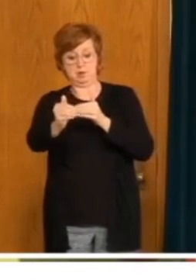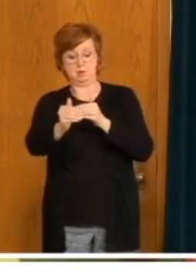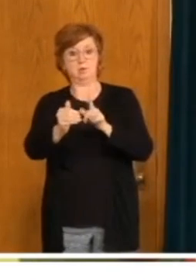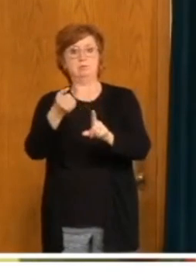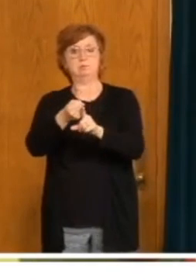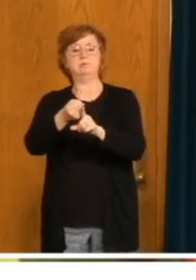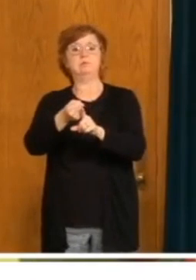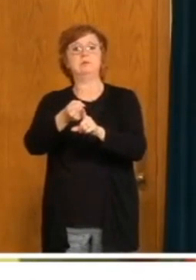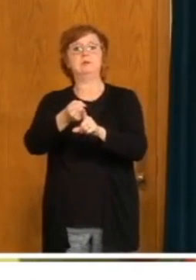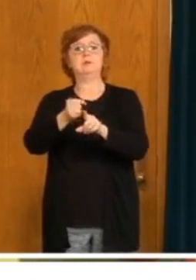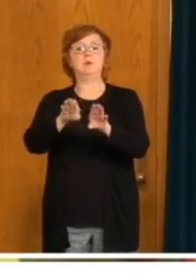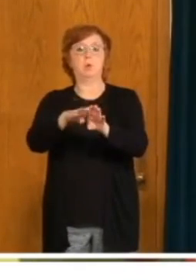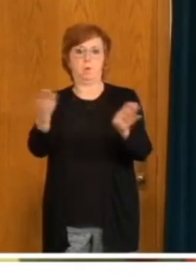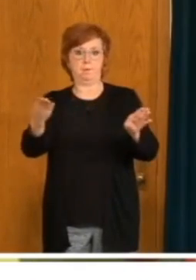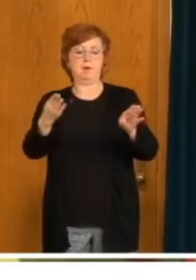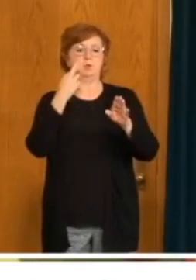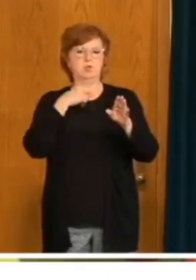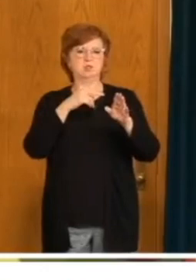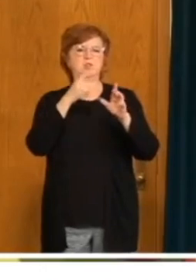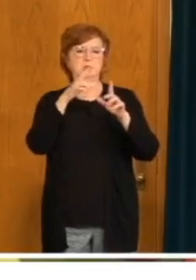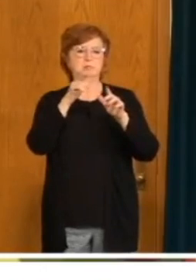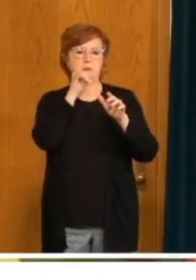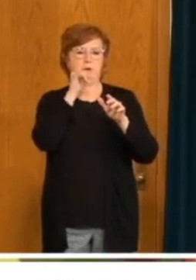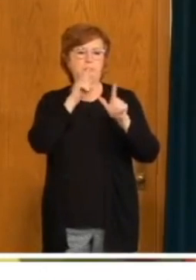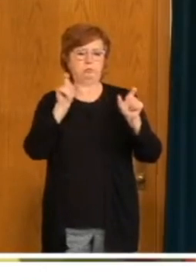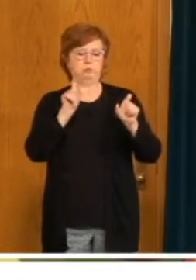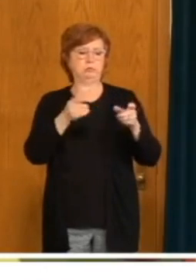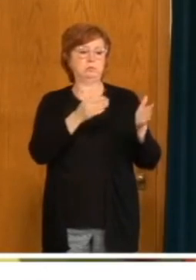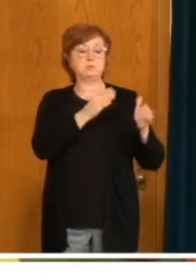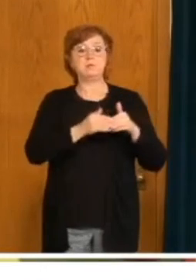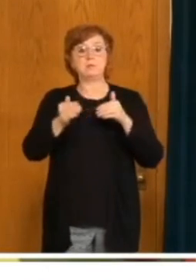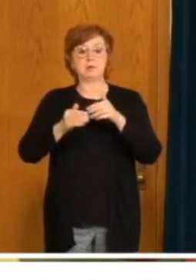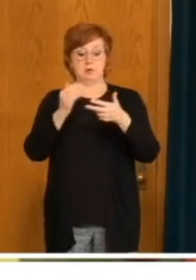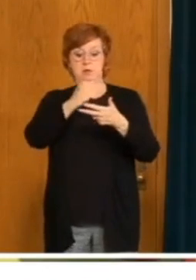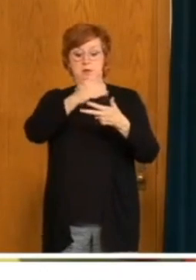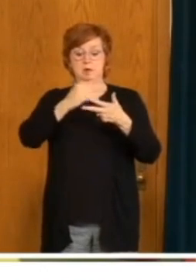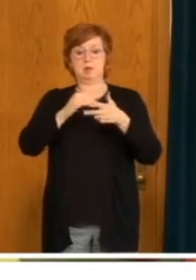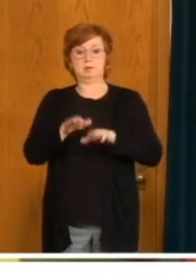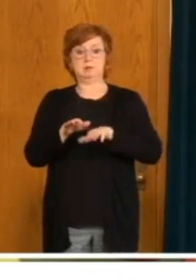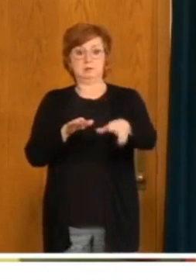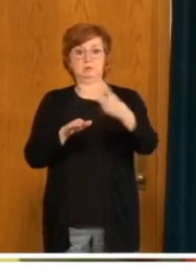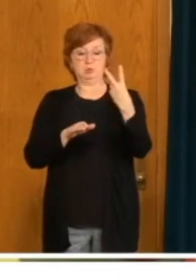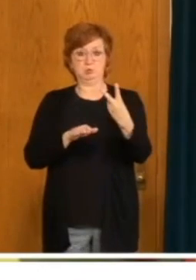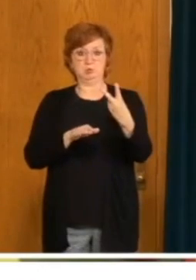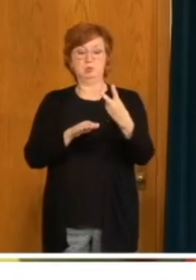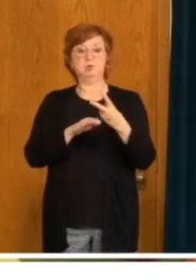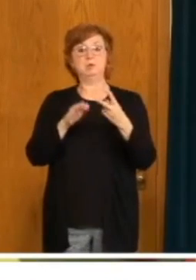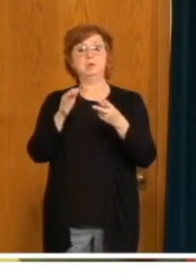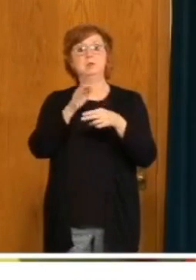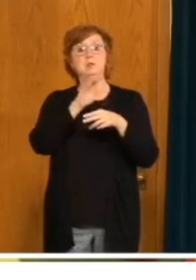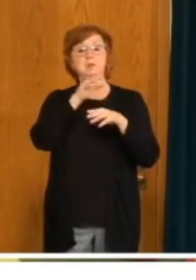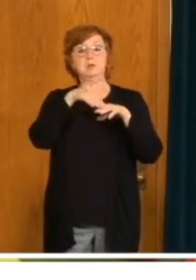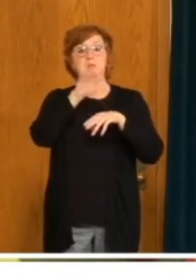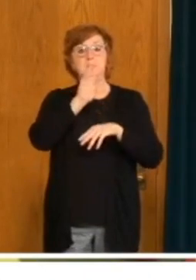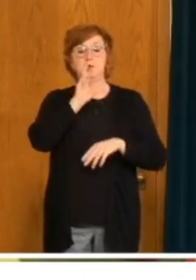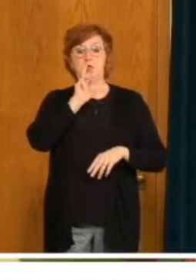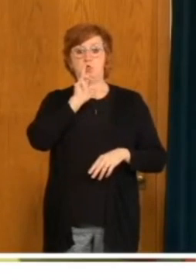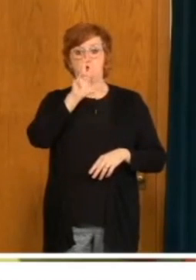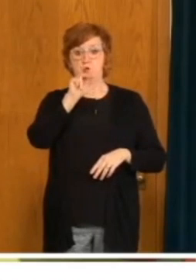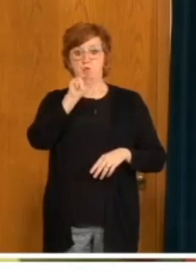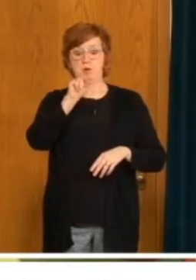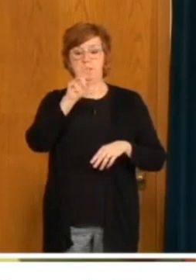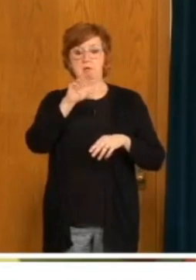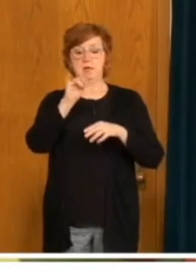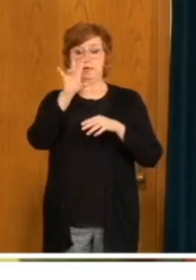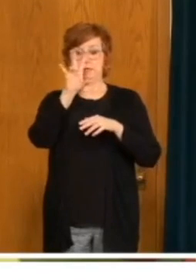dose. Step two will begin 3 weeks after 70% of people aged 30 and older have